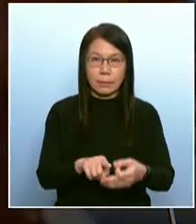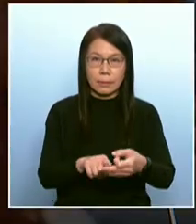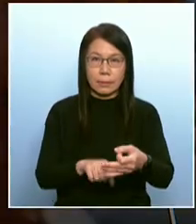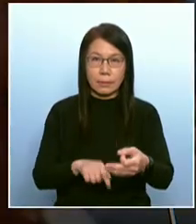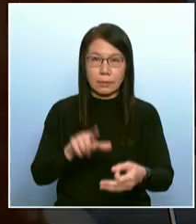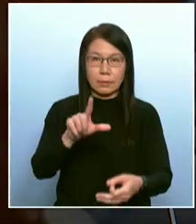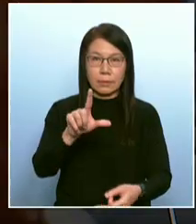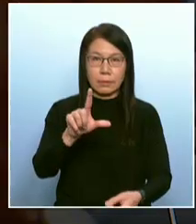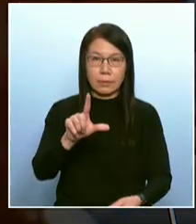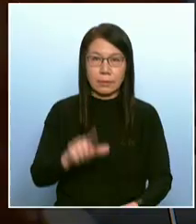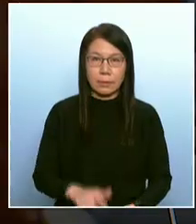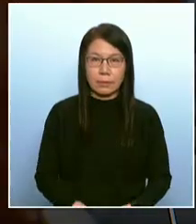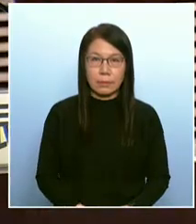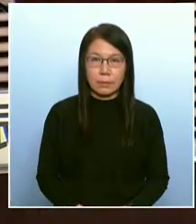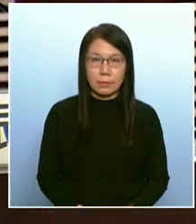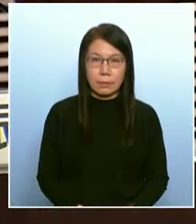Starry Lee.